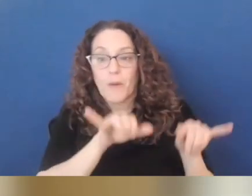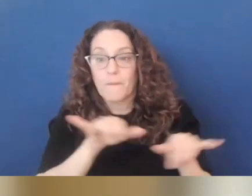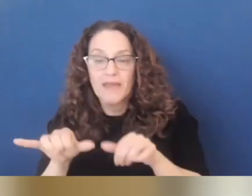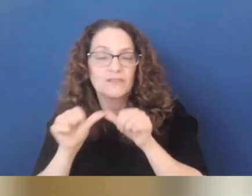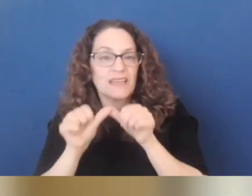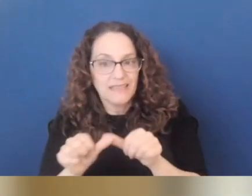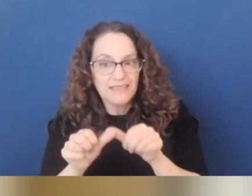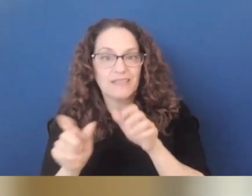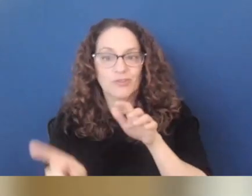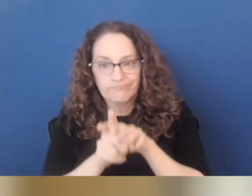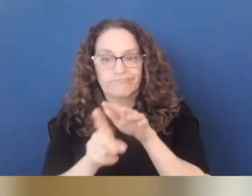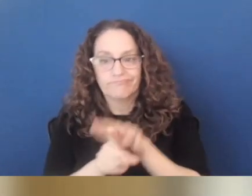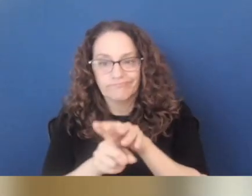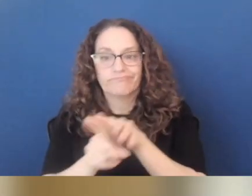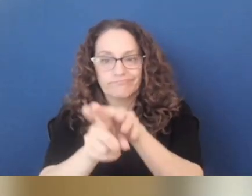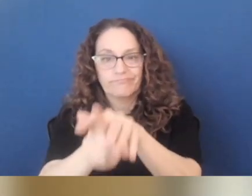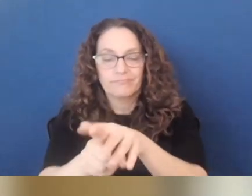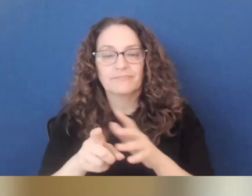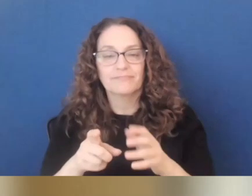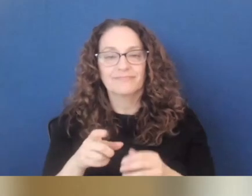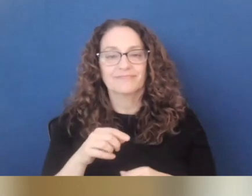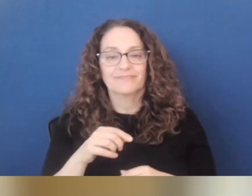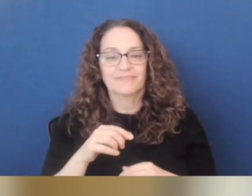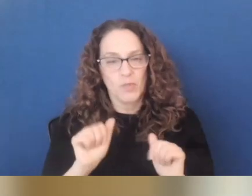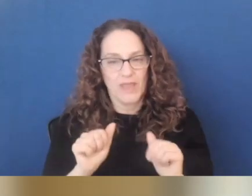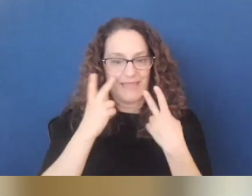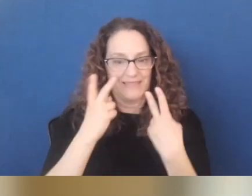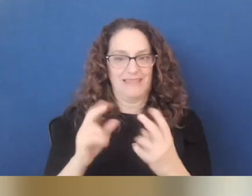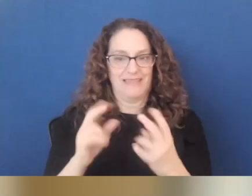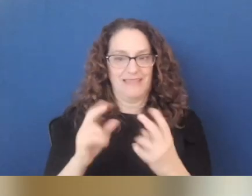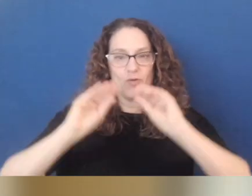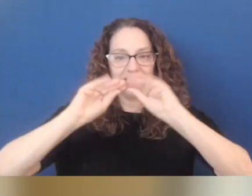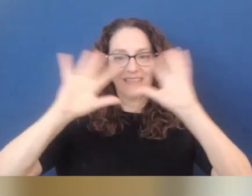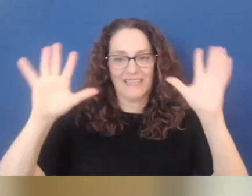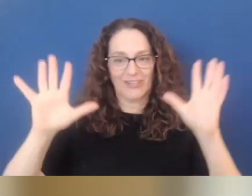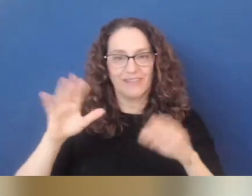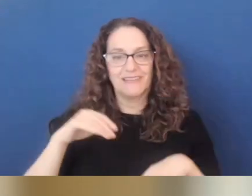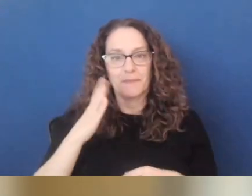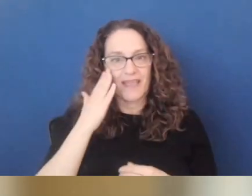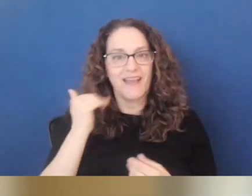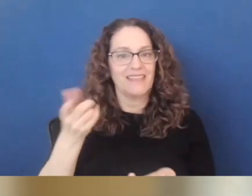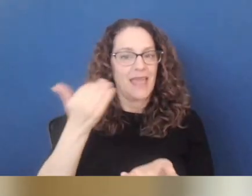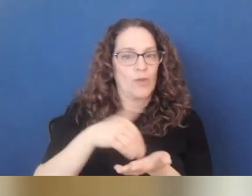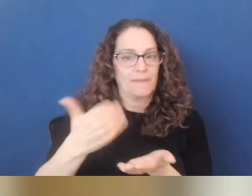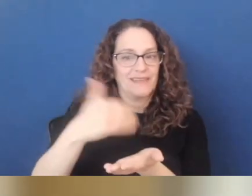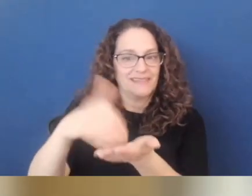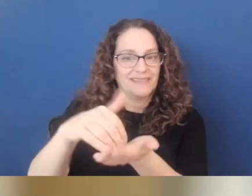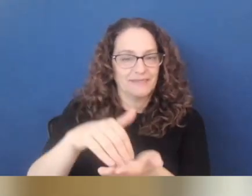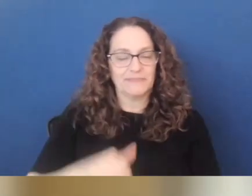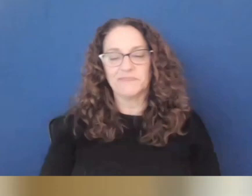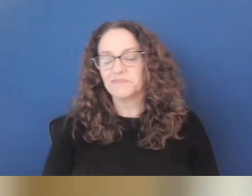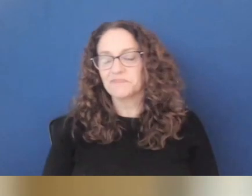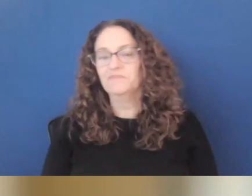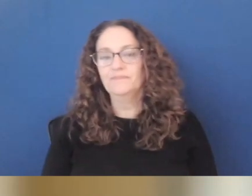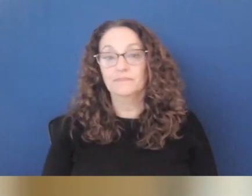persist due to their kind of the momentum of their repetition. If we bring in that energy and effort